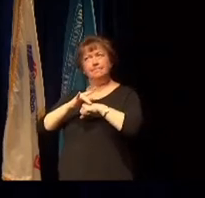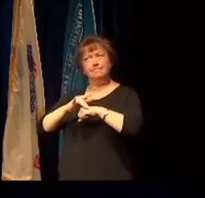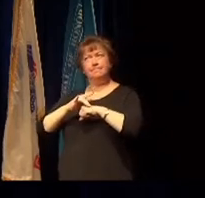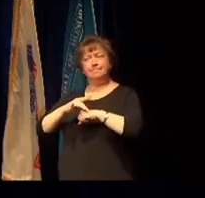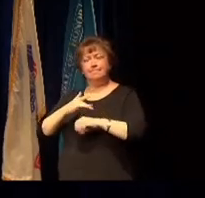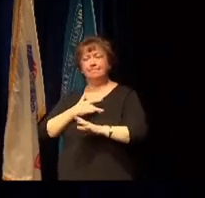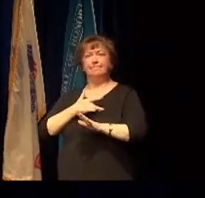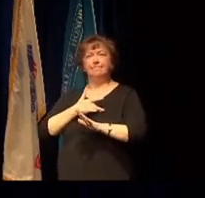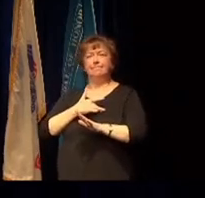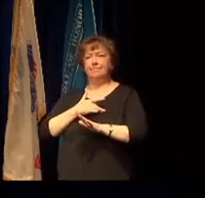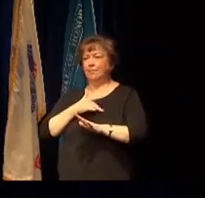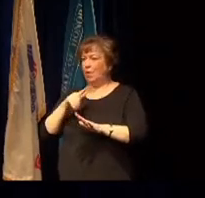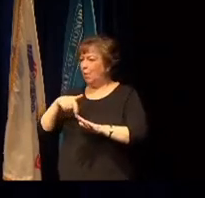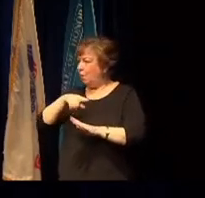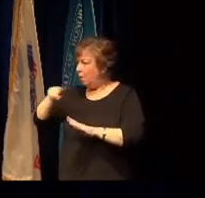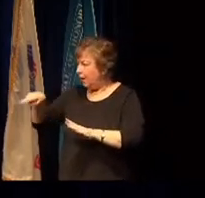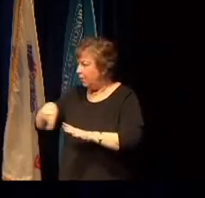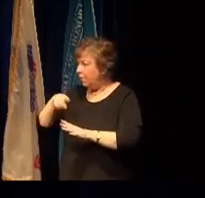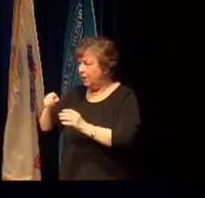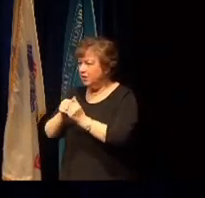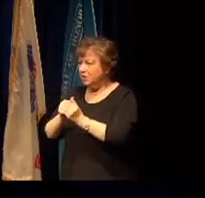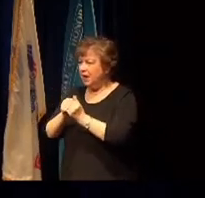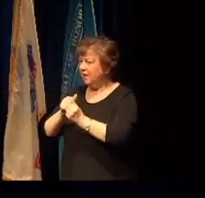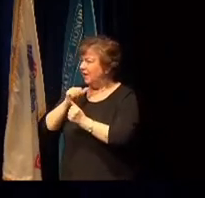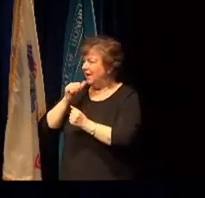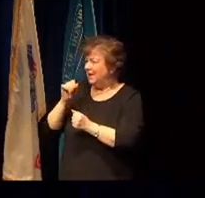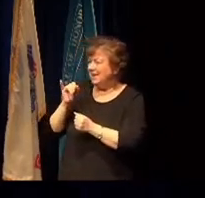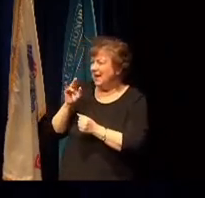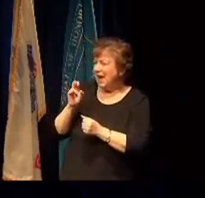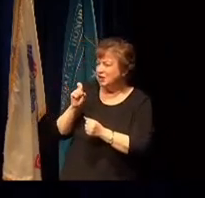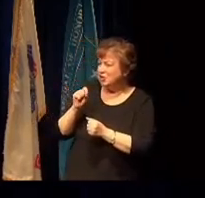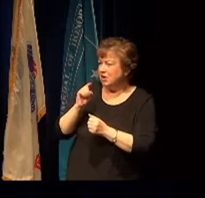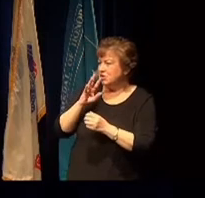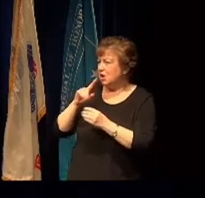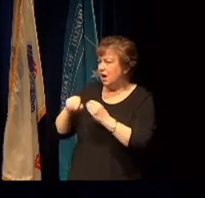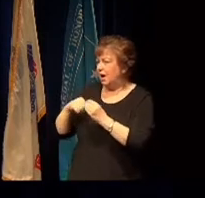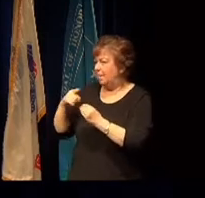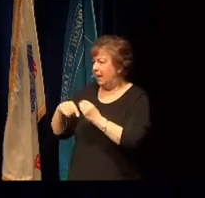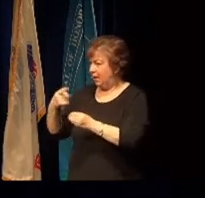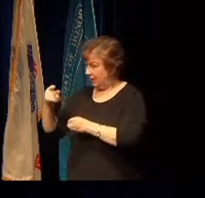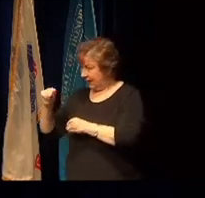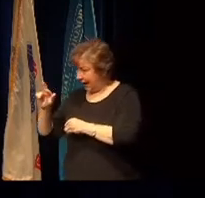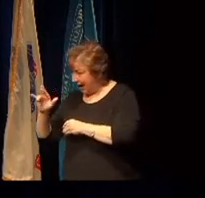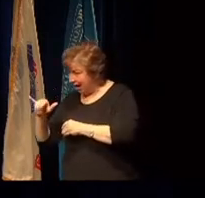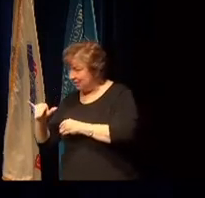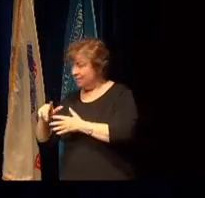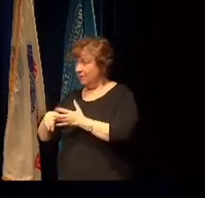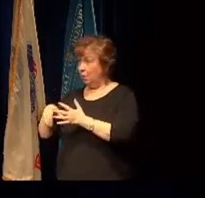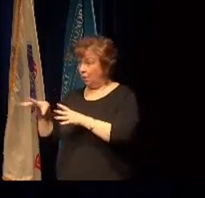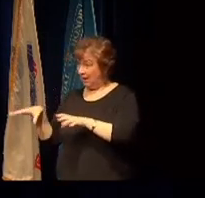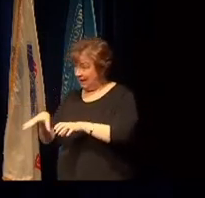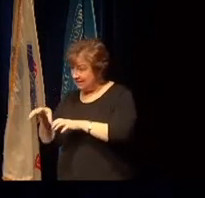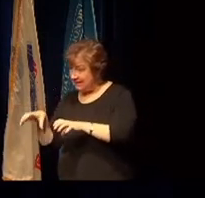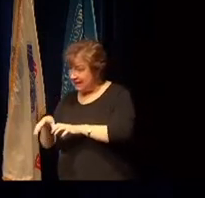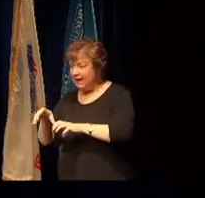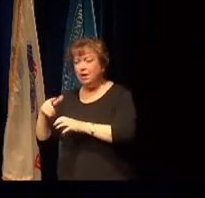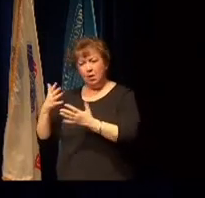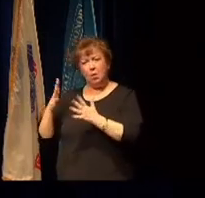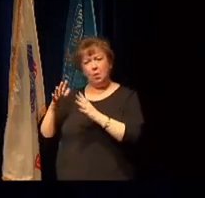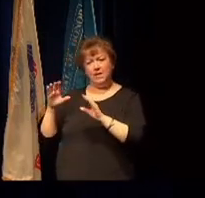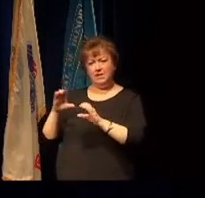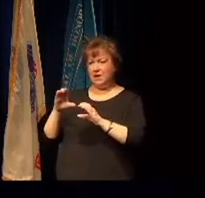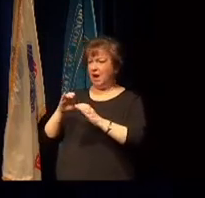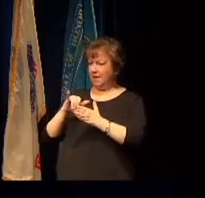memorial service, this isn't just to talk about Gary and what Gary did. We have done that, and rightfully